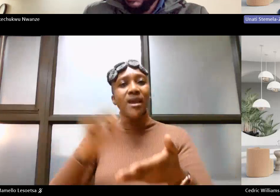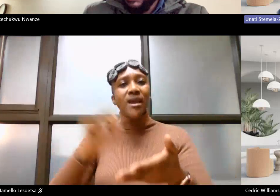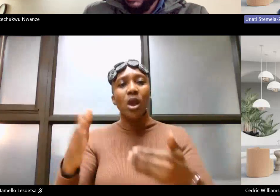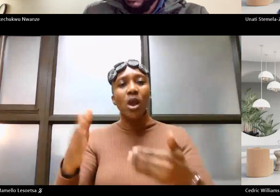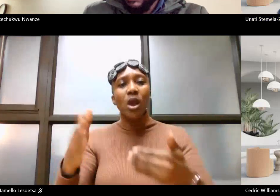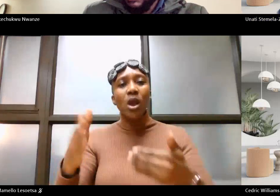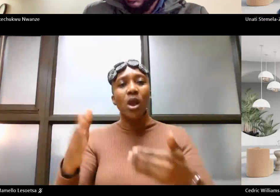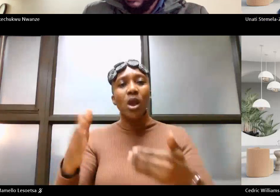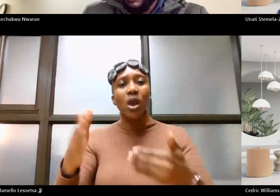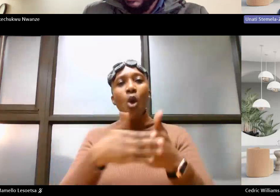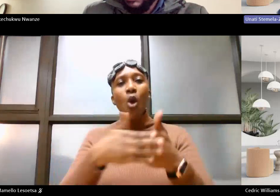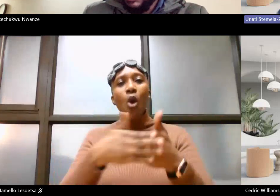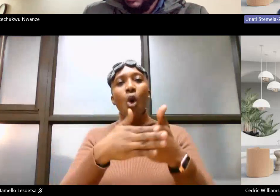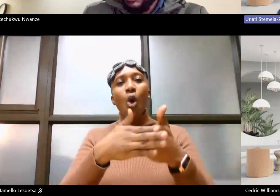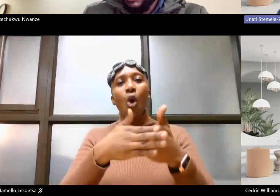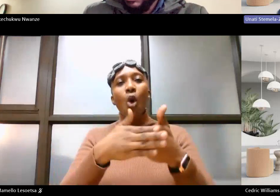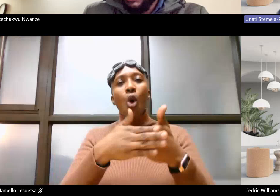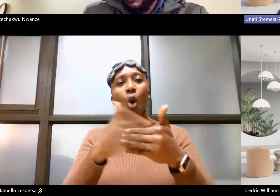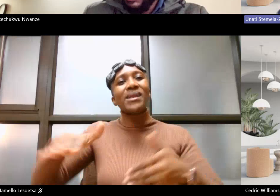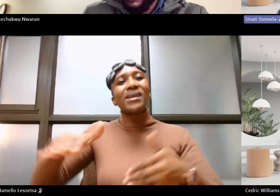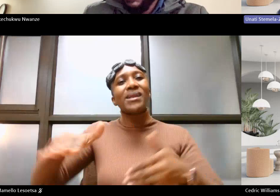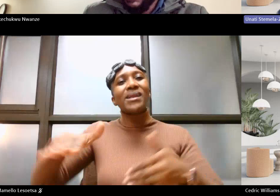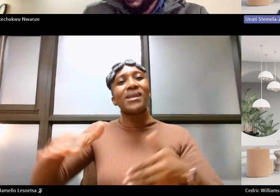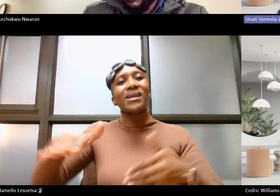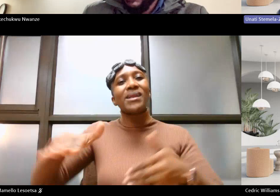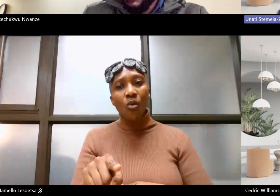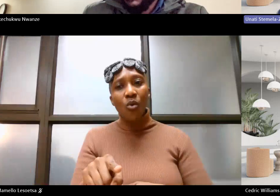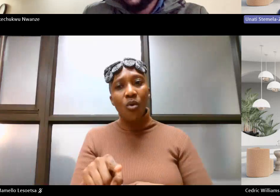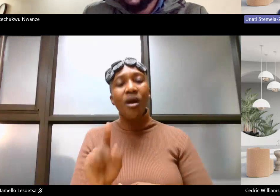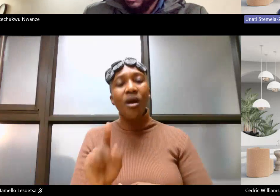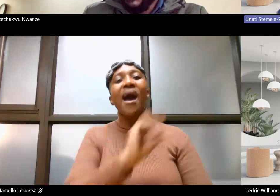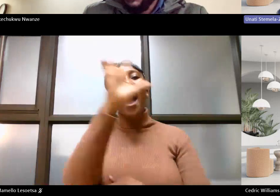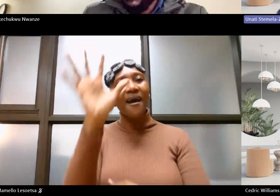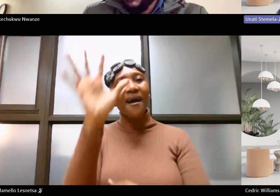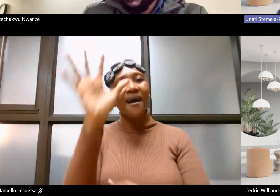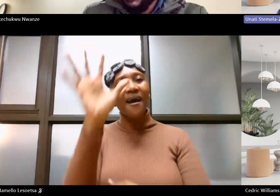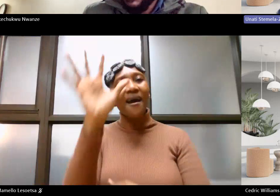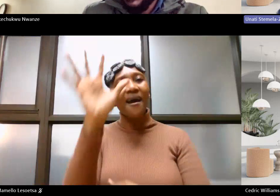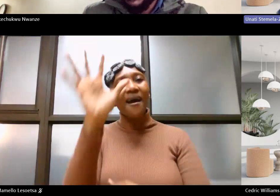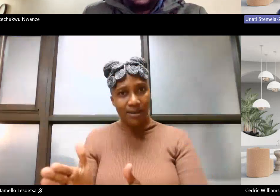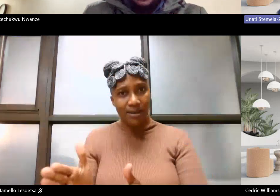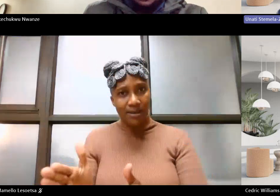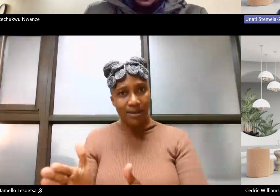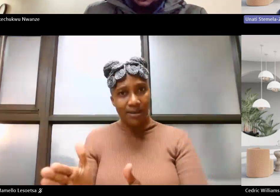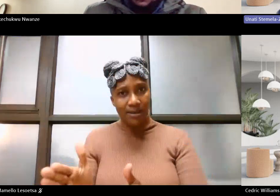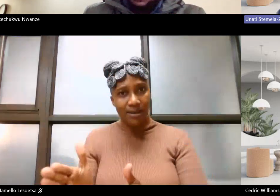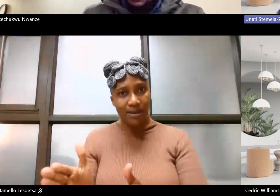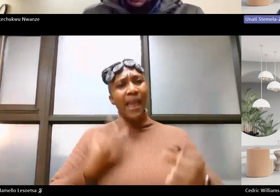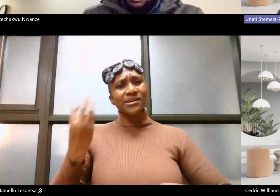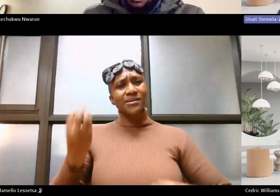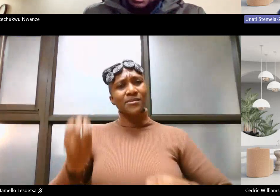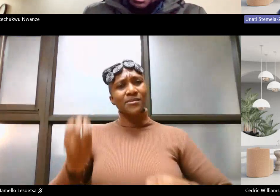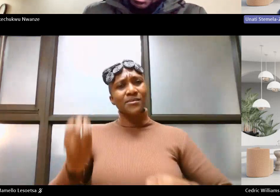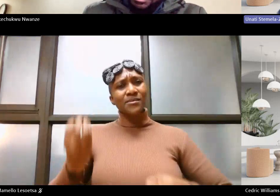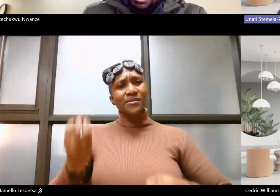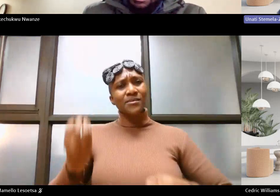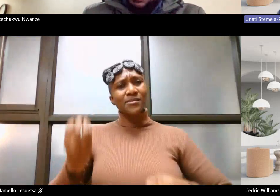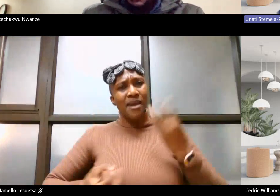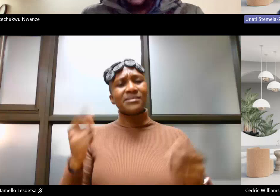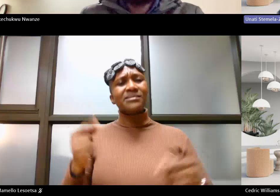for African people to express themselves and to really take this knowledge